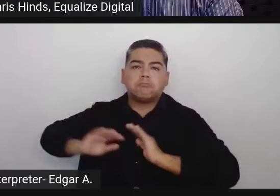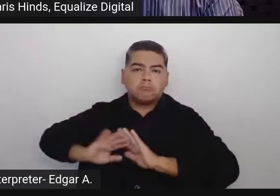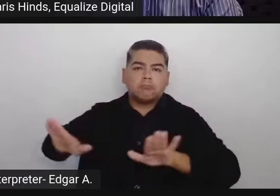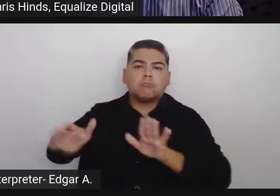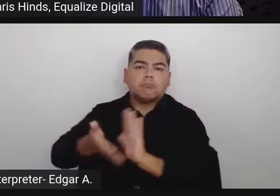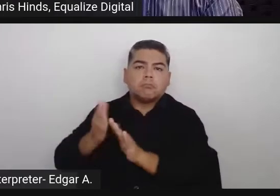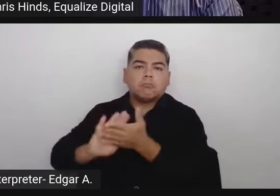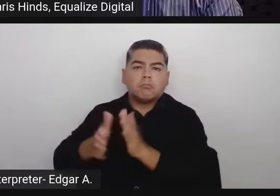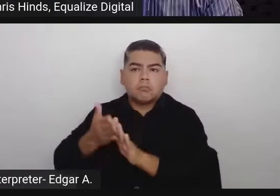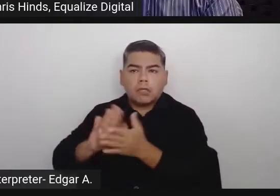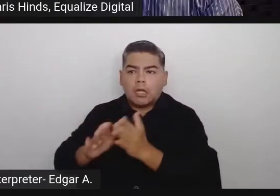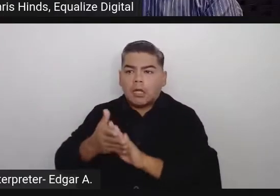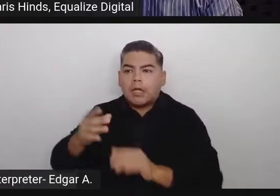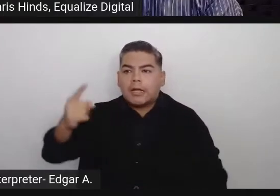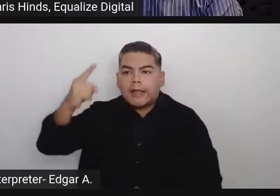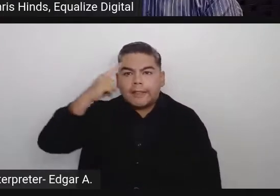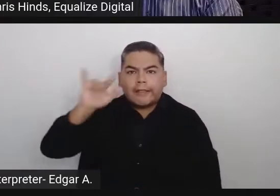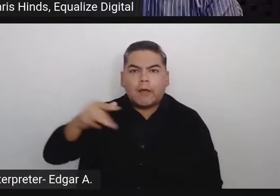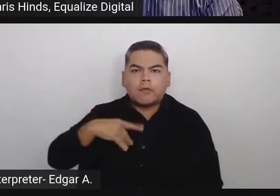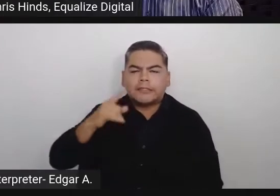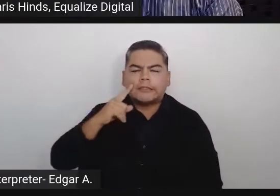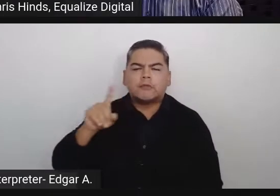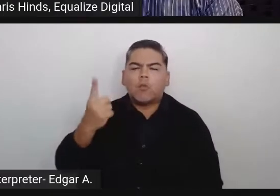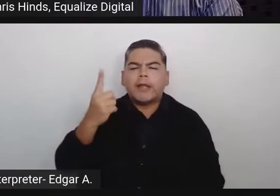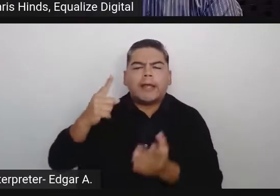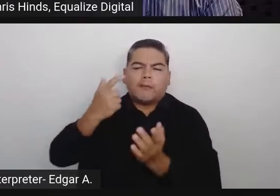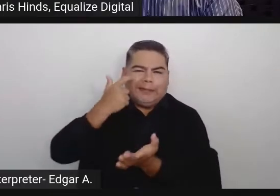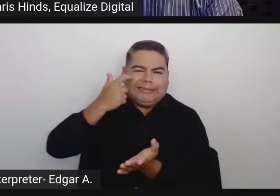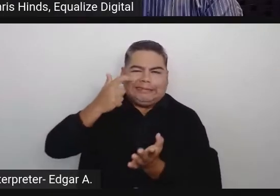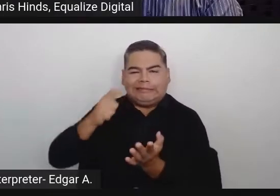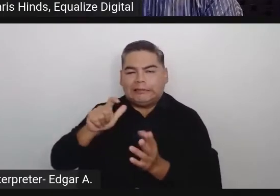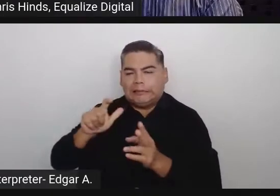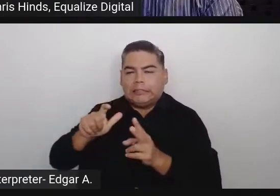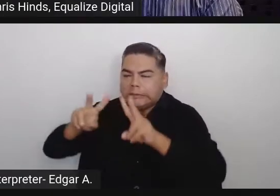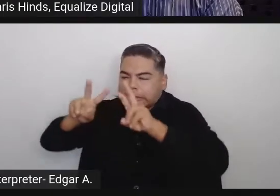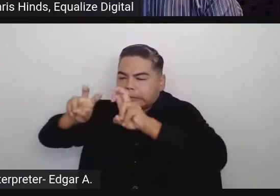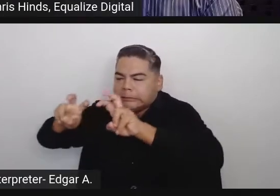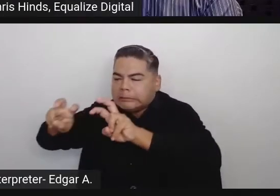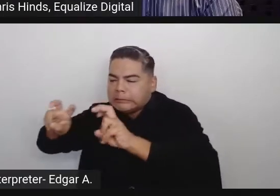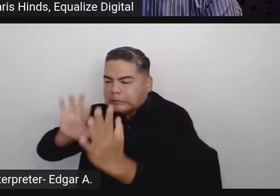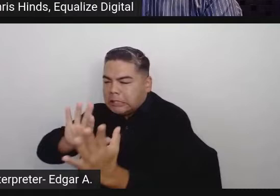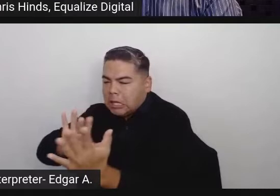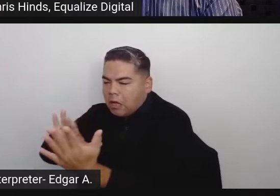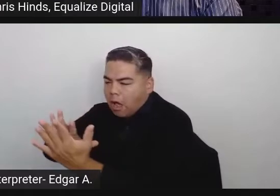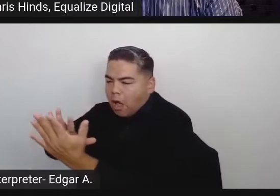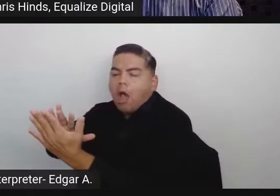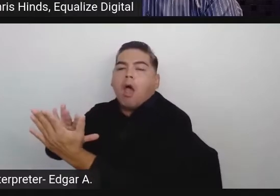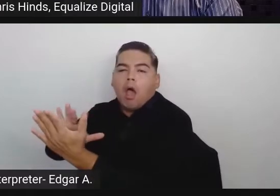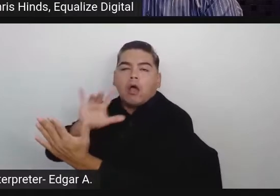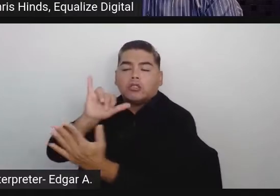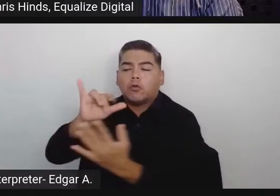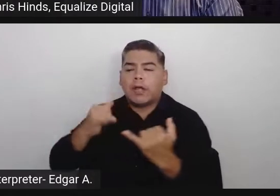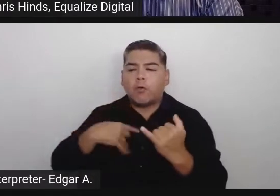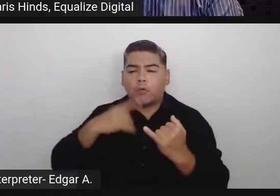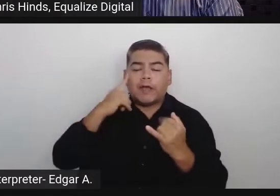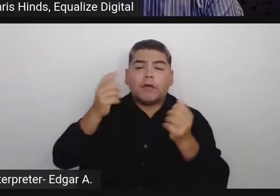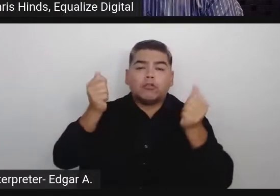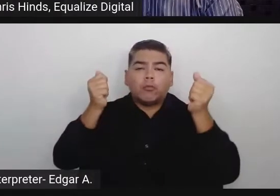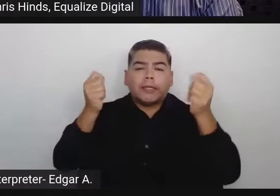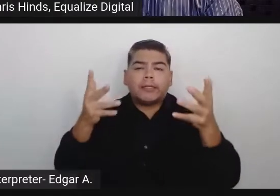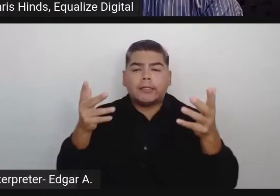I think that was the click away pound study or something. And so what happens is, like, there we have Google reviews, we have Yelp, we have all kinds